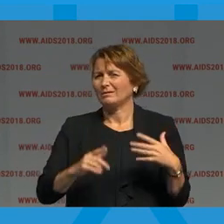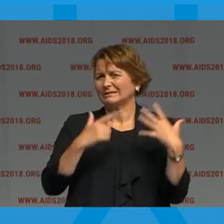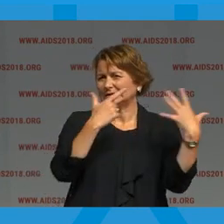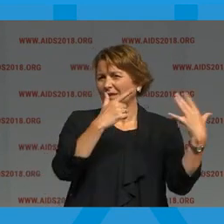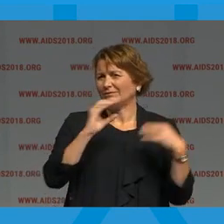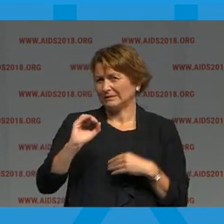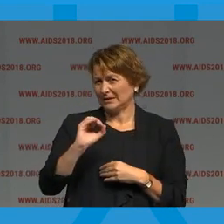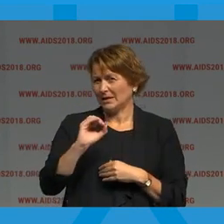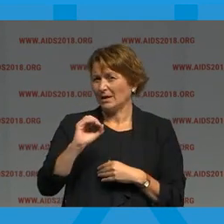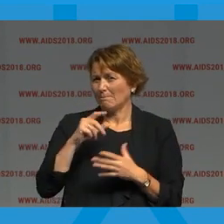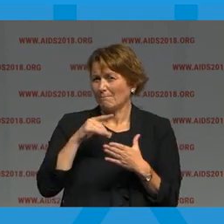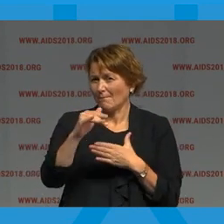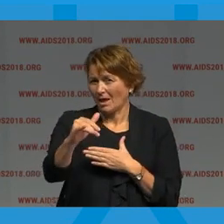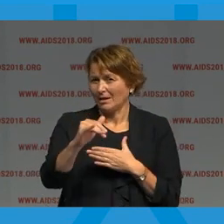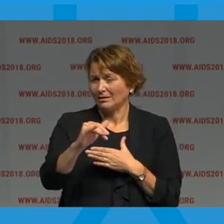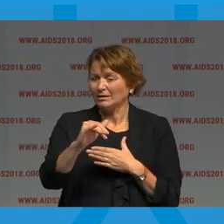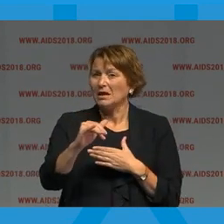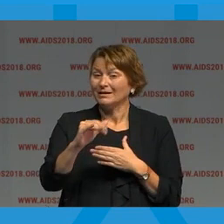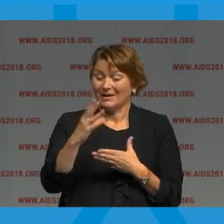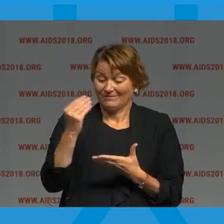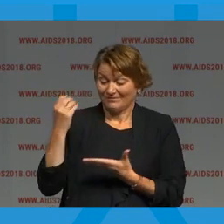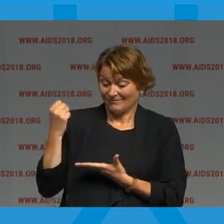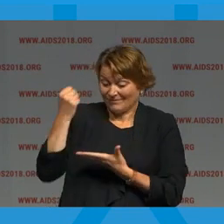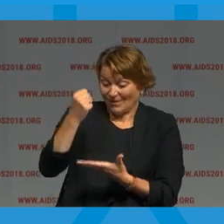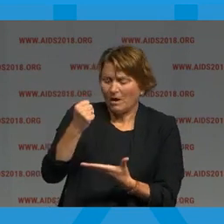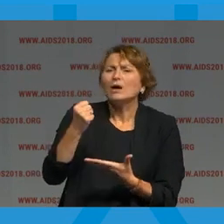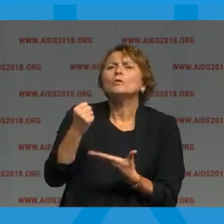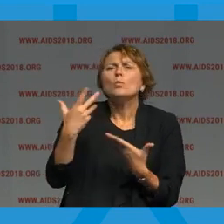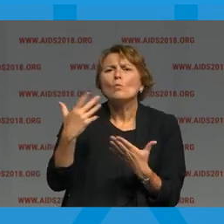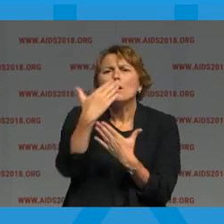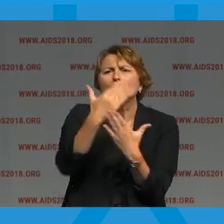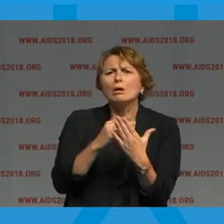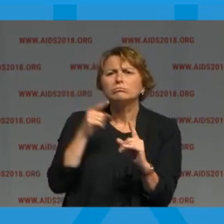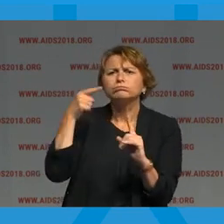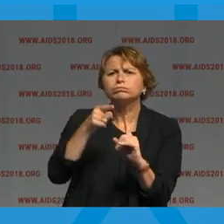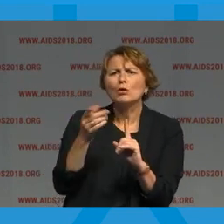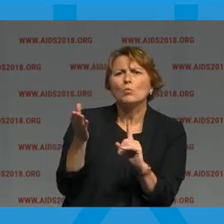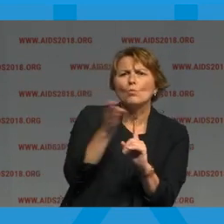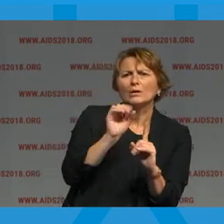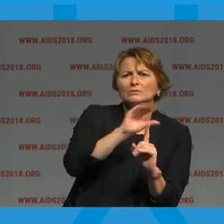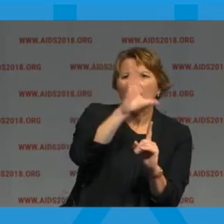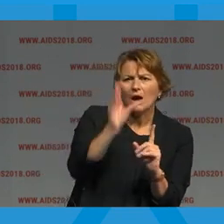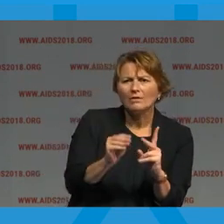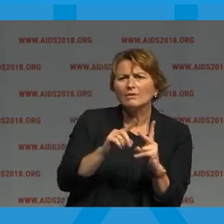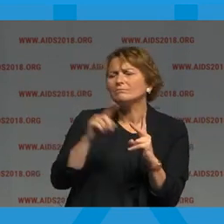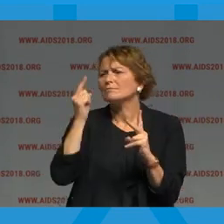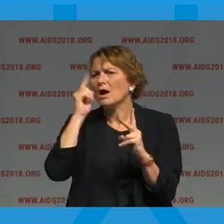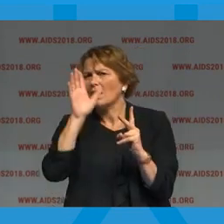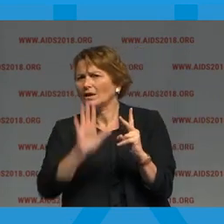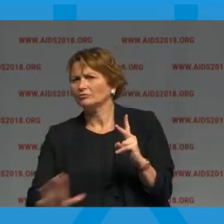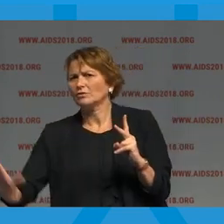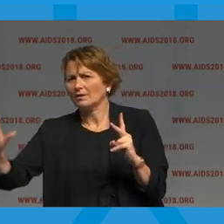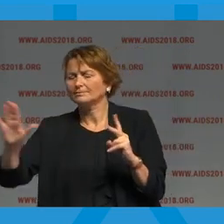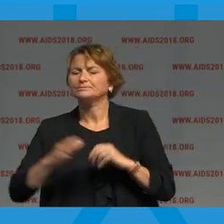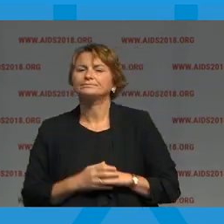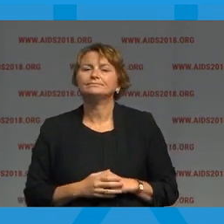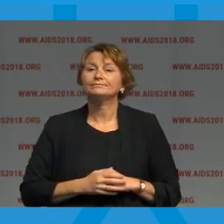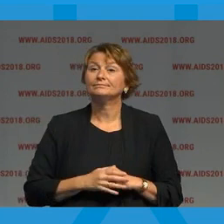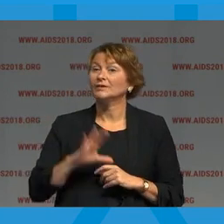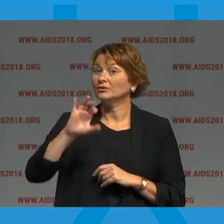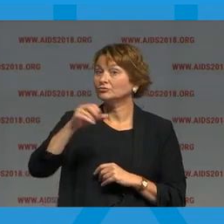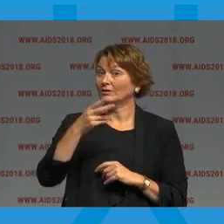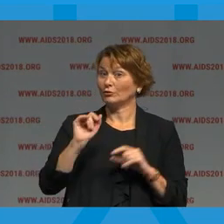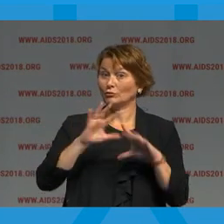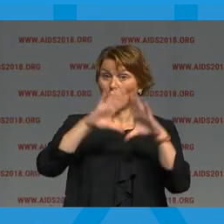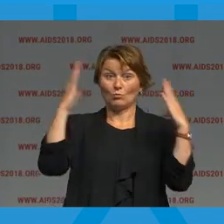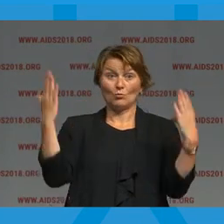of funds to programs in West Africa and Asia. Chevron's support of the Global Fund has